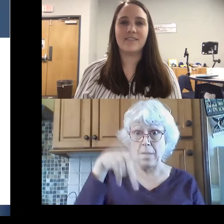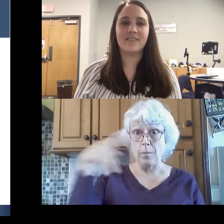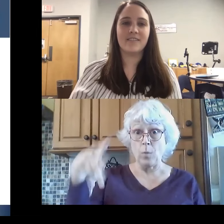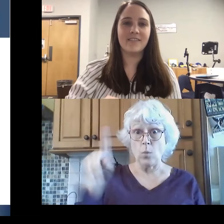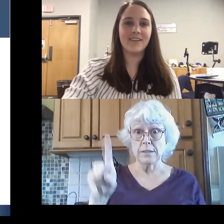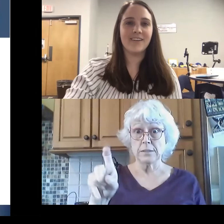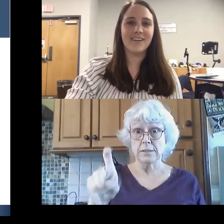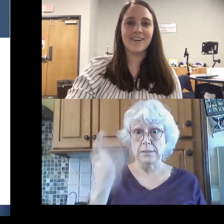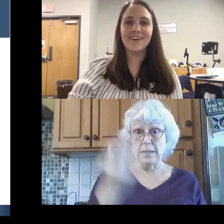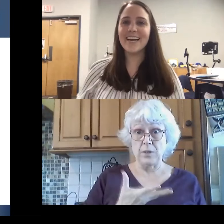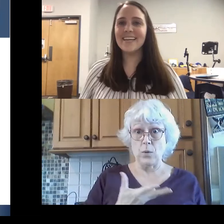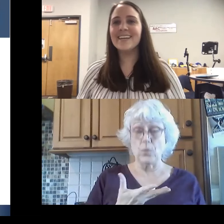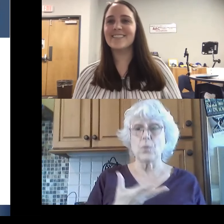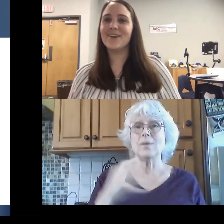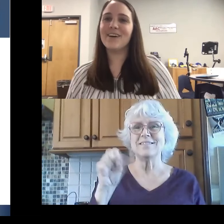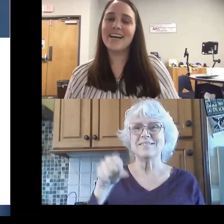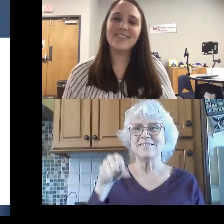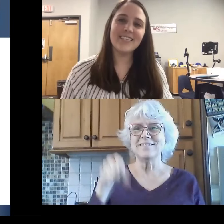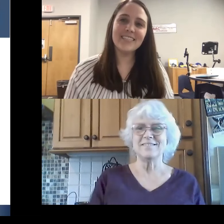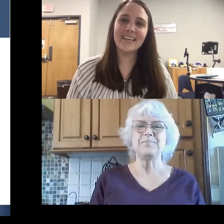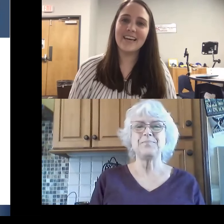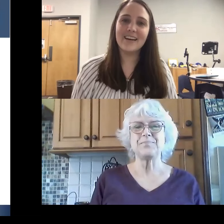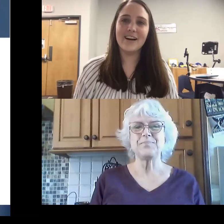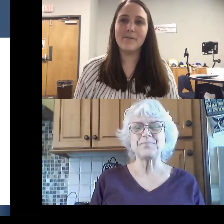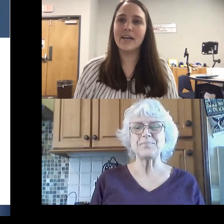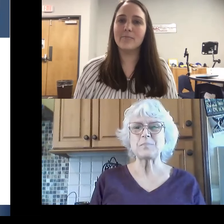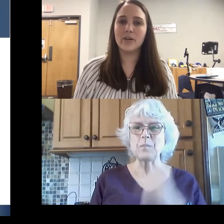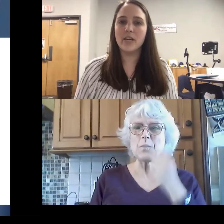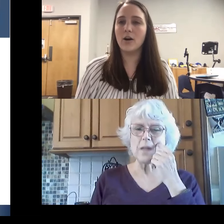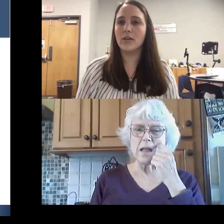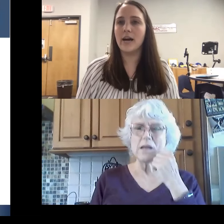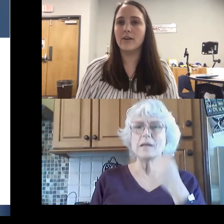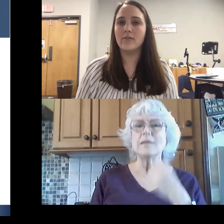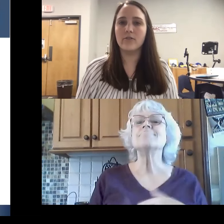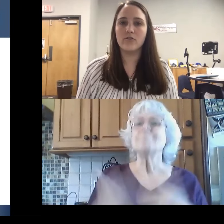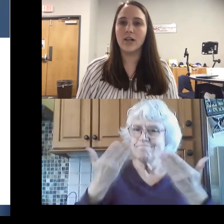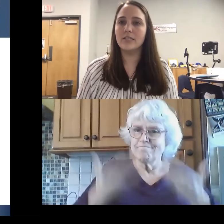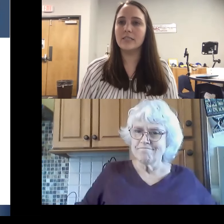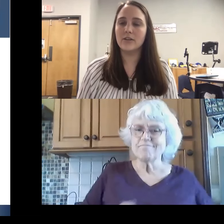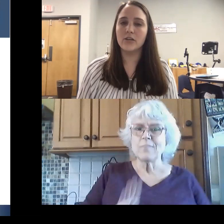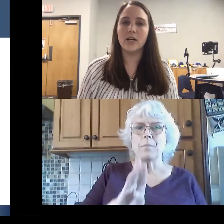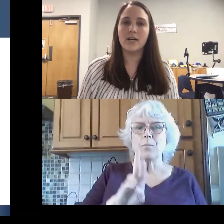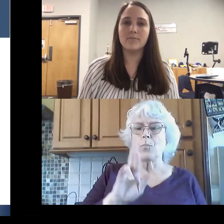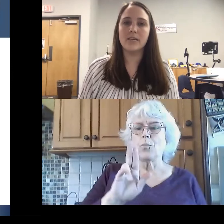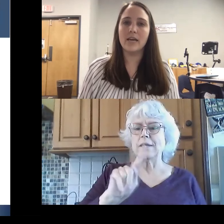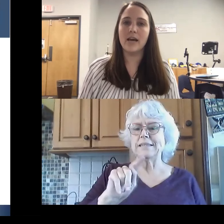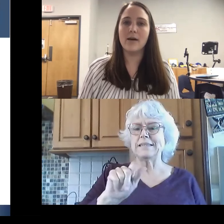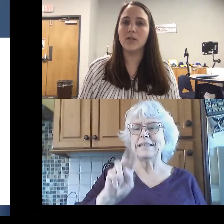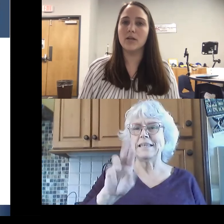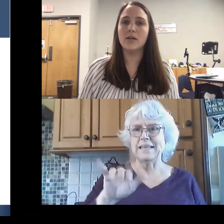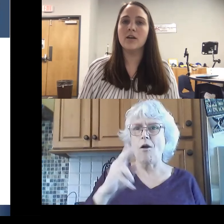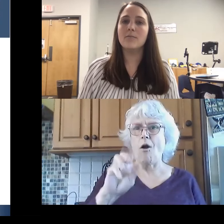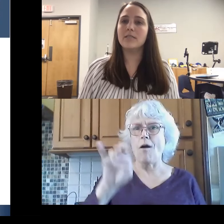Yes we do. Okay so as she said I am Brittany Hawley out of the Raleigh Center. Today